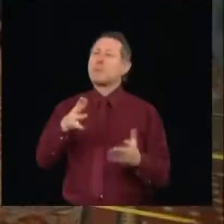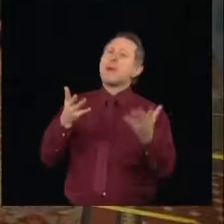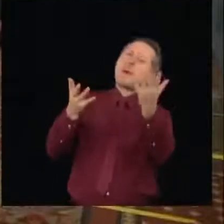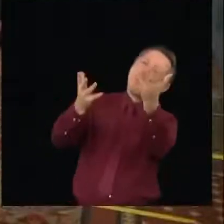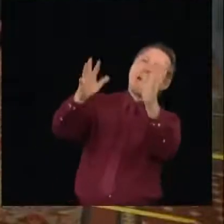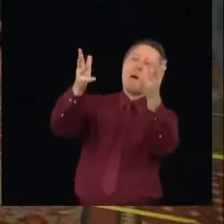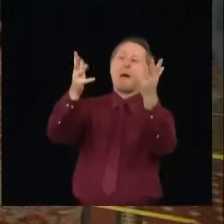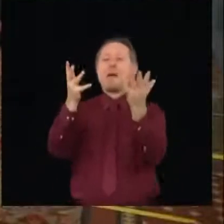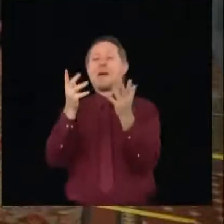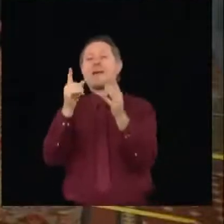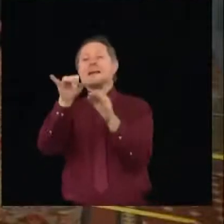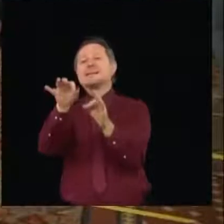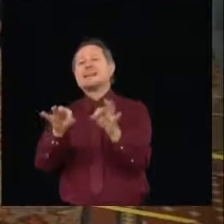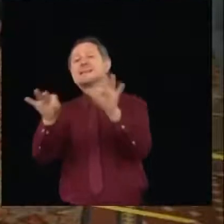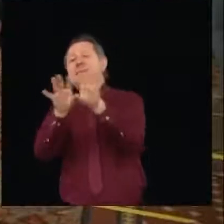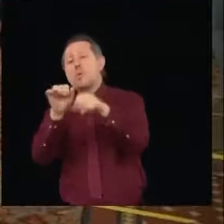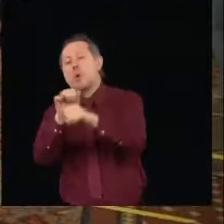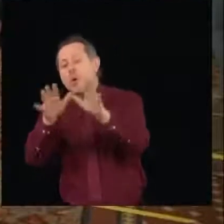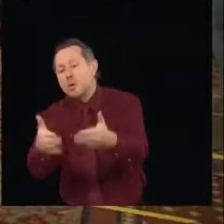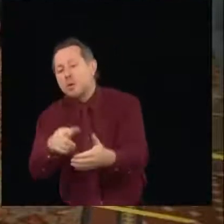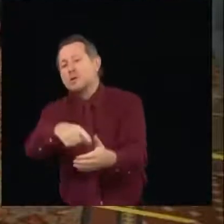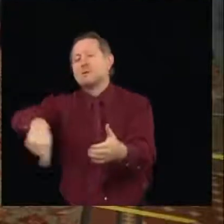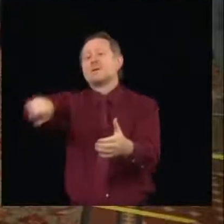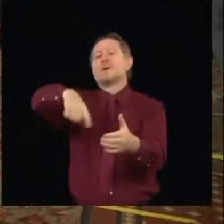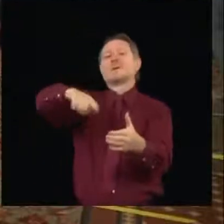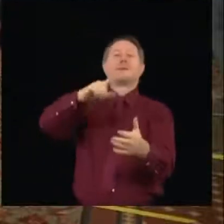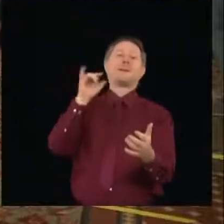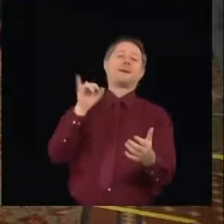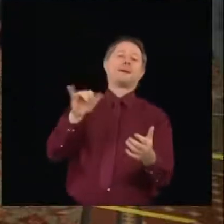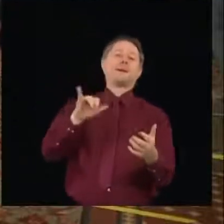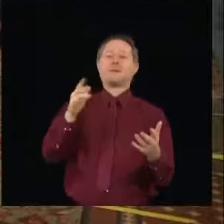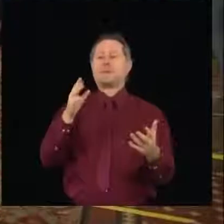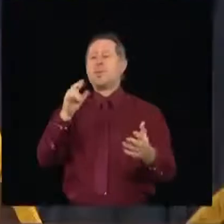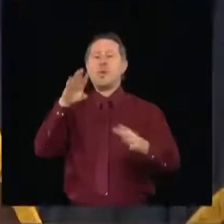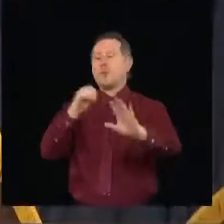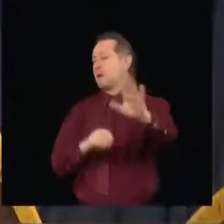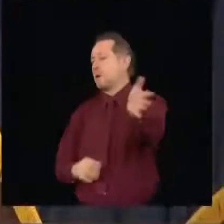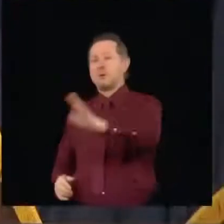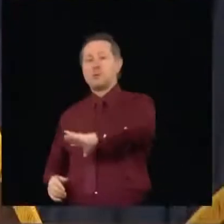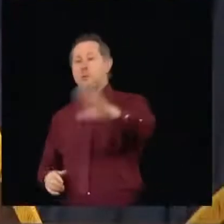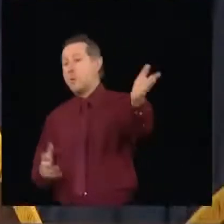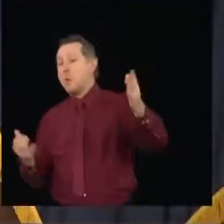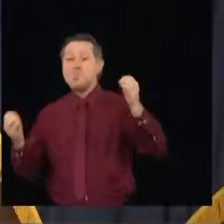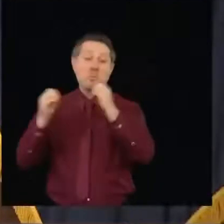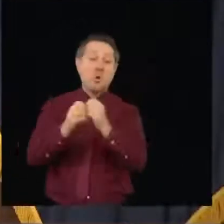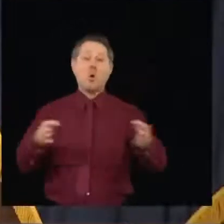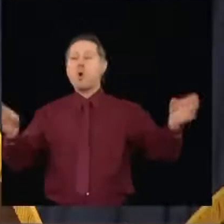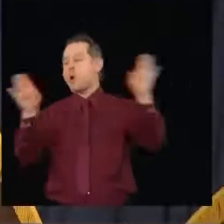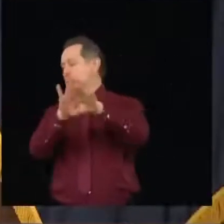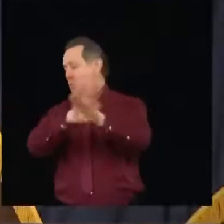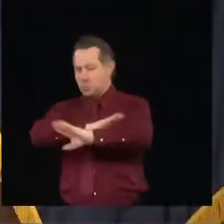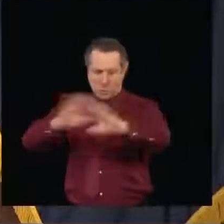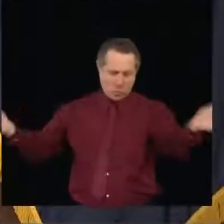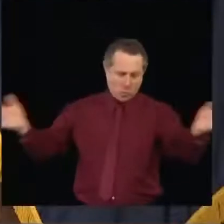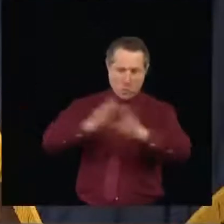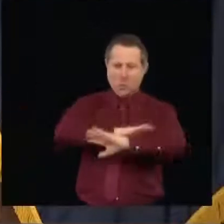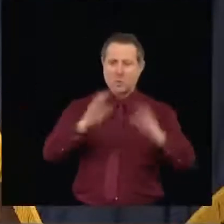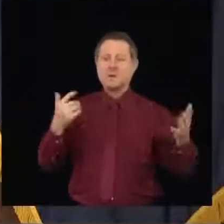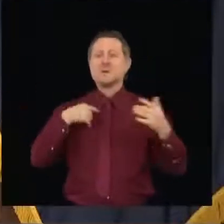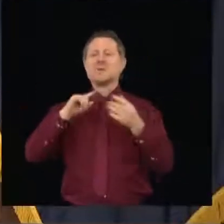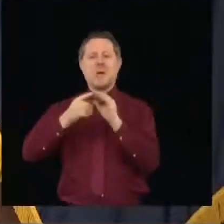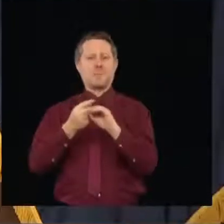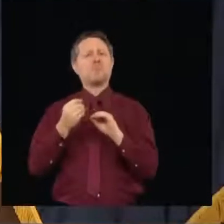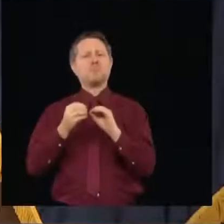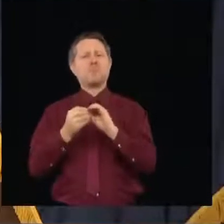grocery stores are only going to the grocery stores on certain days? Or no, we're not talking about any additional lockdown. The numbers are down, so the question